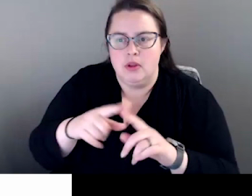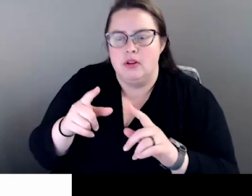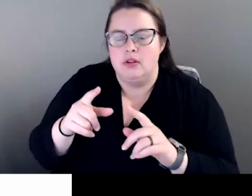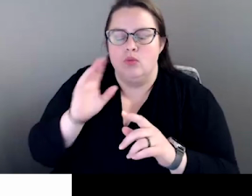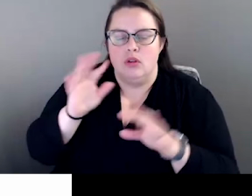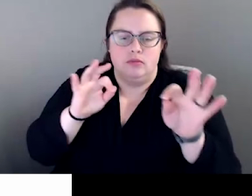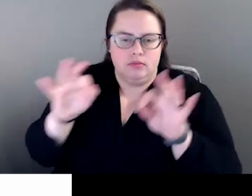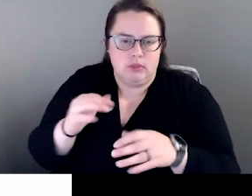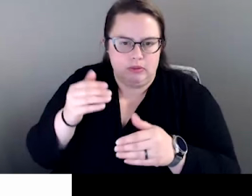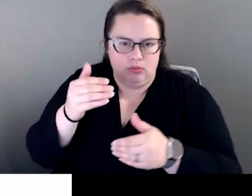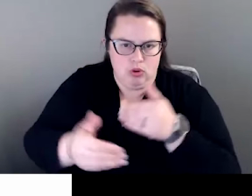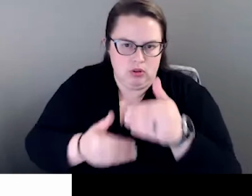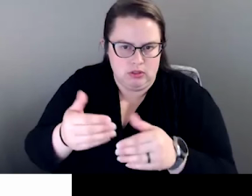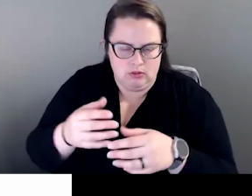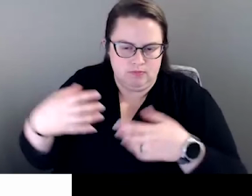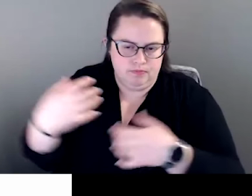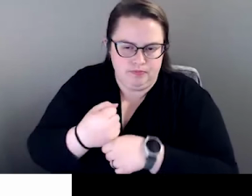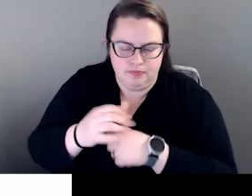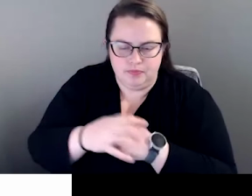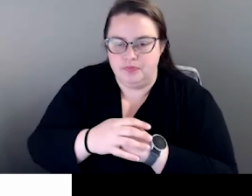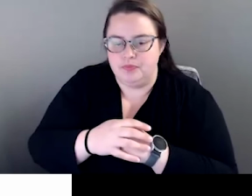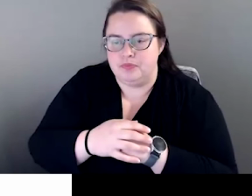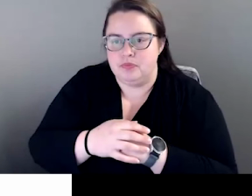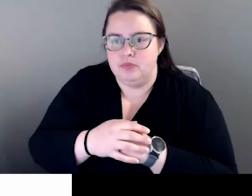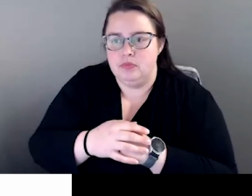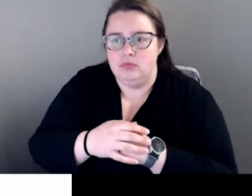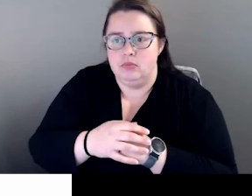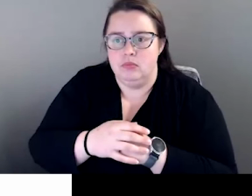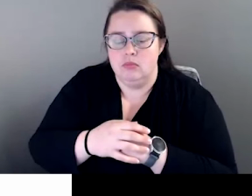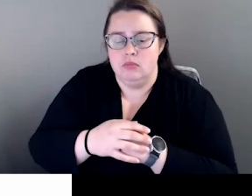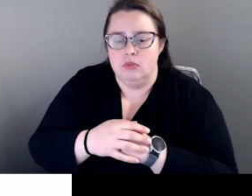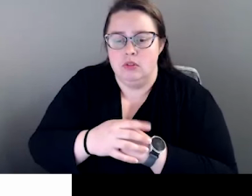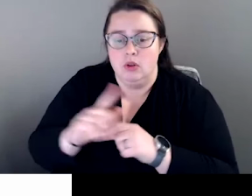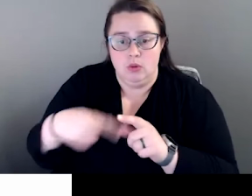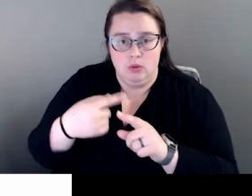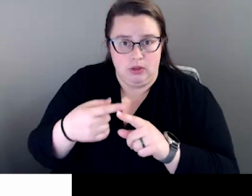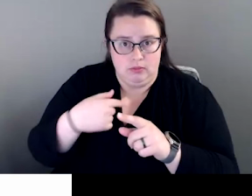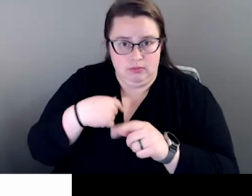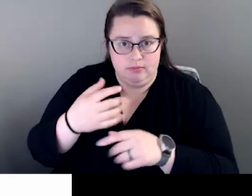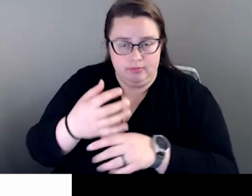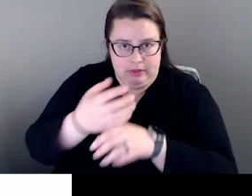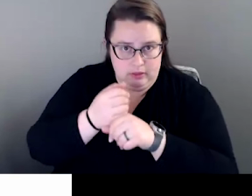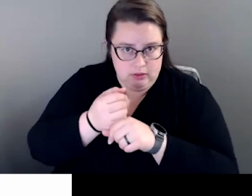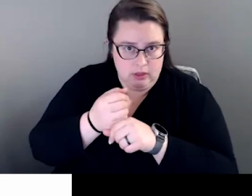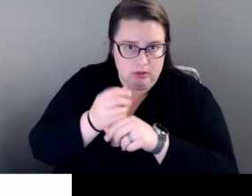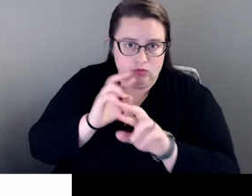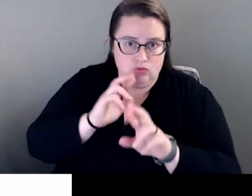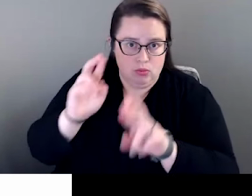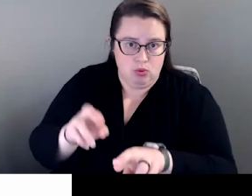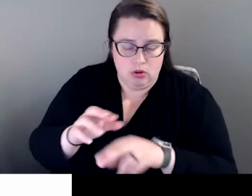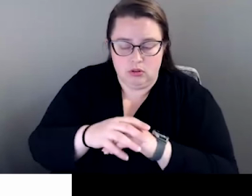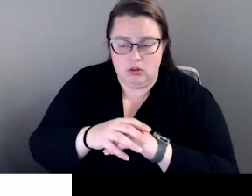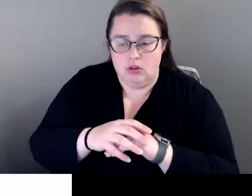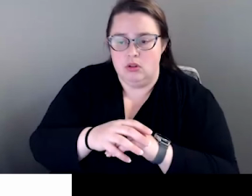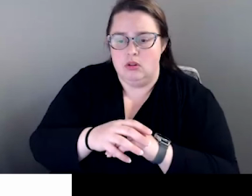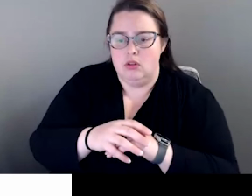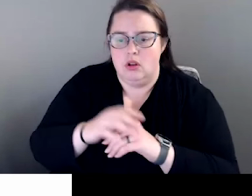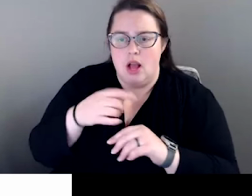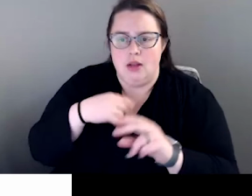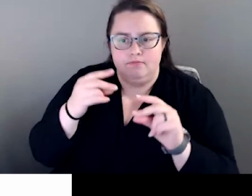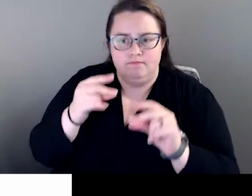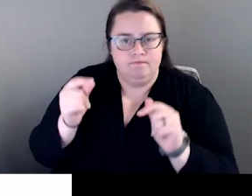to you for you and I'll keep it short. Once I receive a report, I would probably